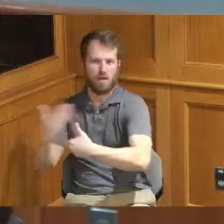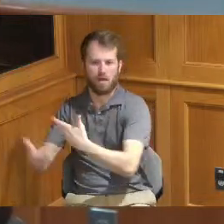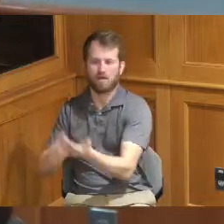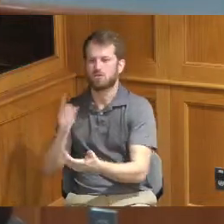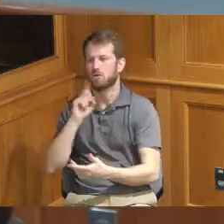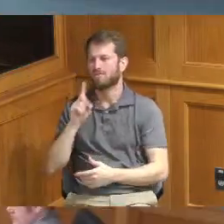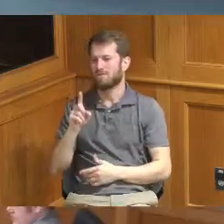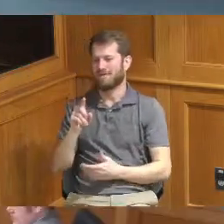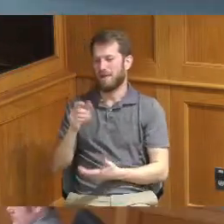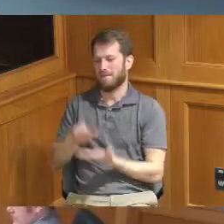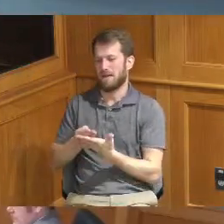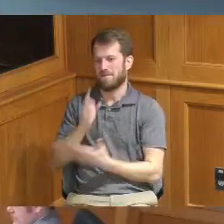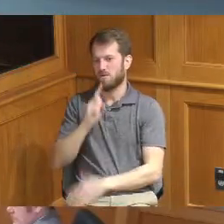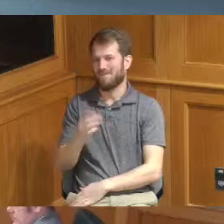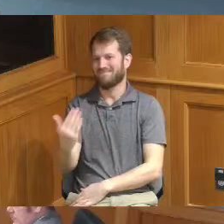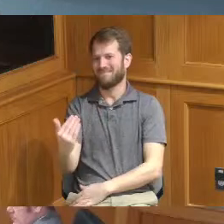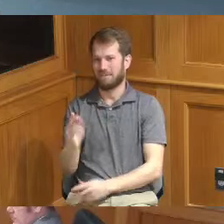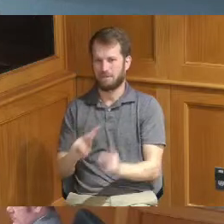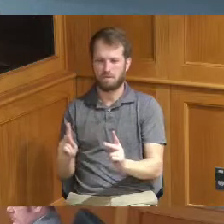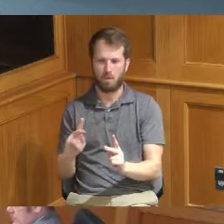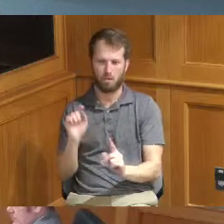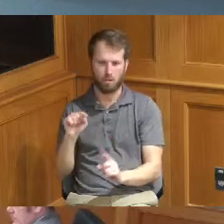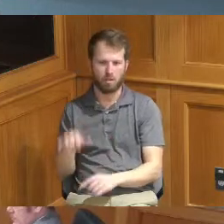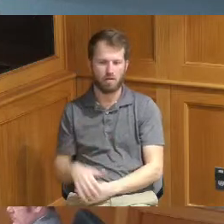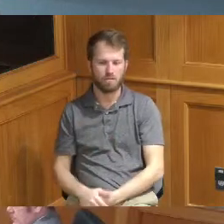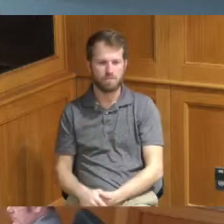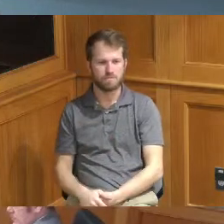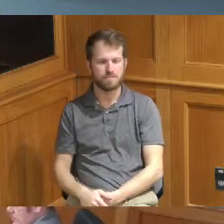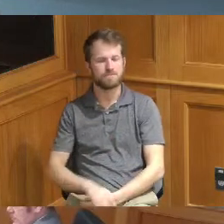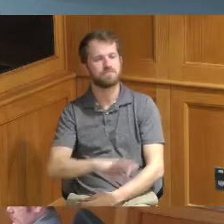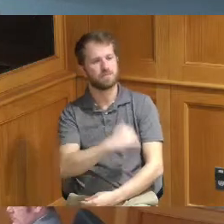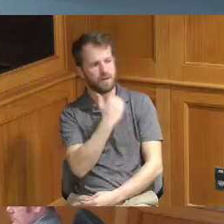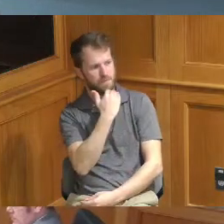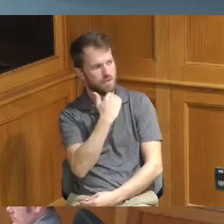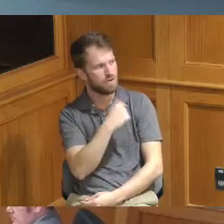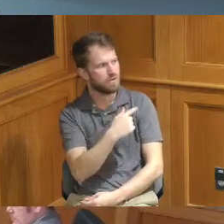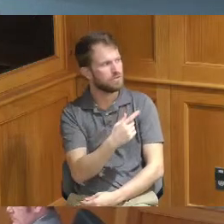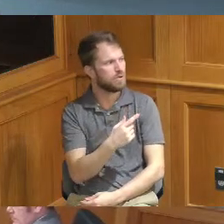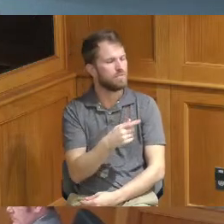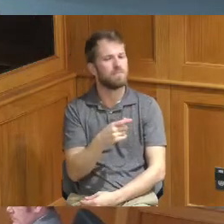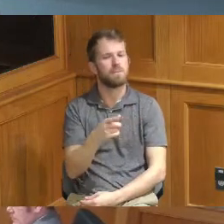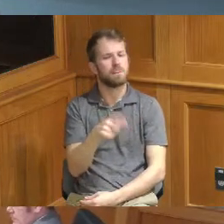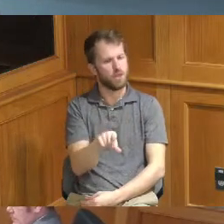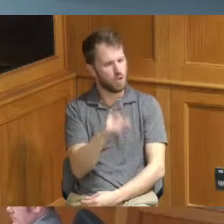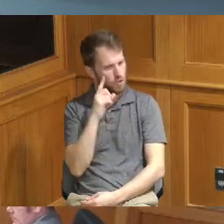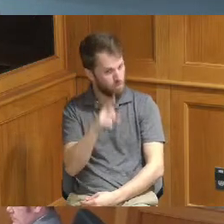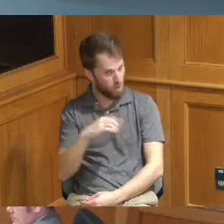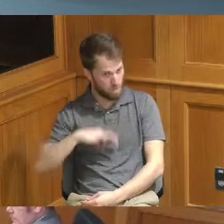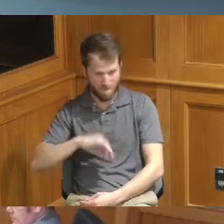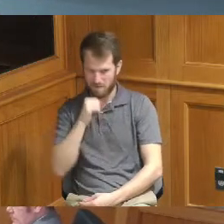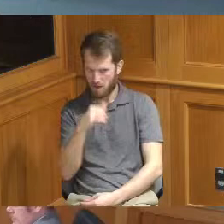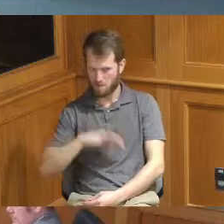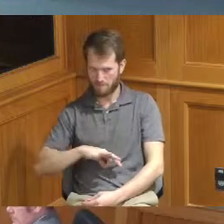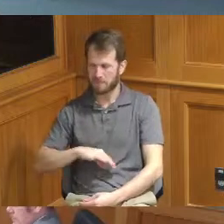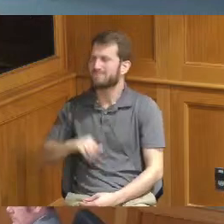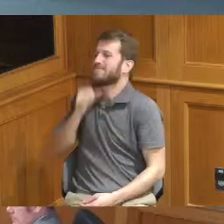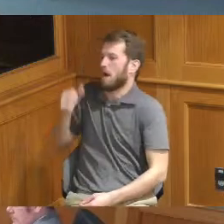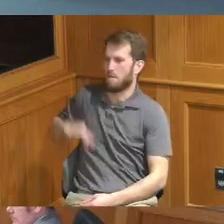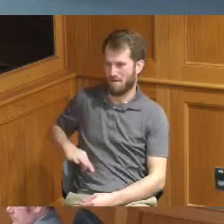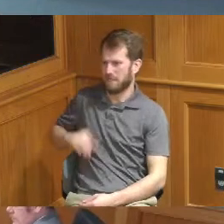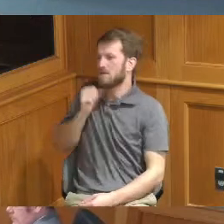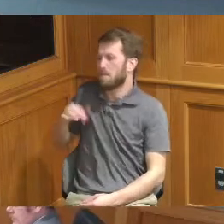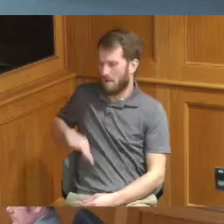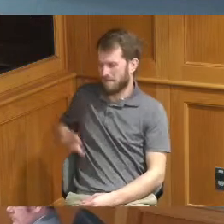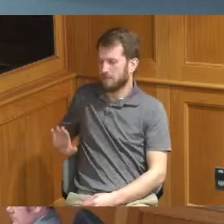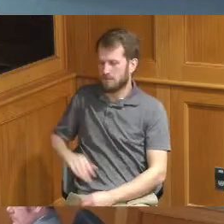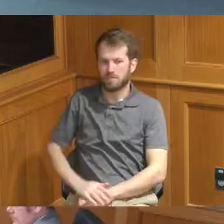Vice President Driehaus. Thank you. Are you guys a for-profit or not-for-profit? Not-for-profit. Yep. Okay.